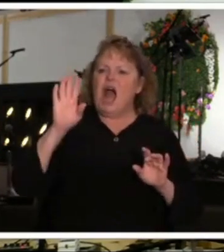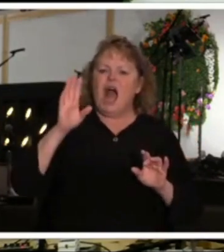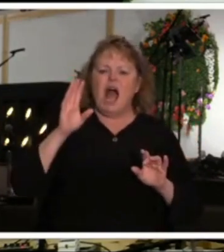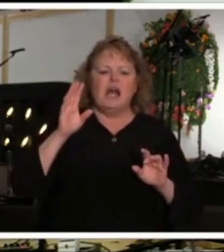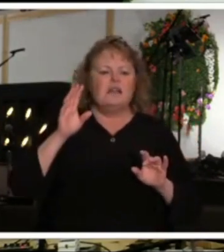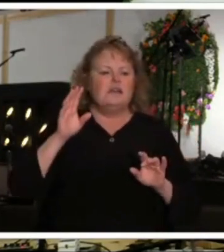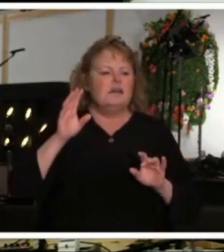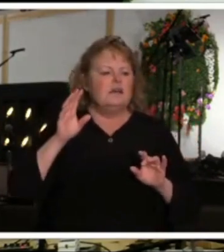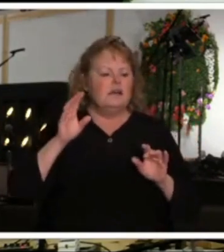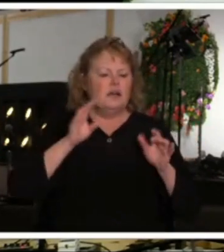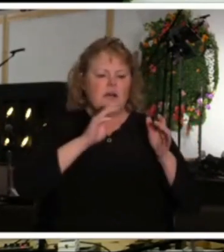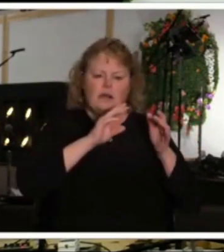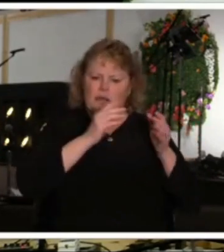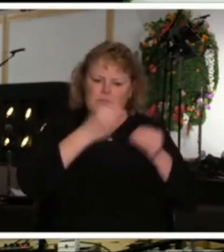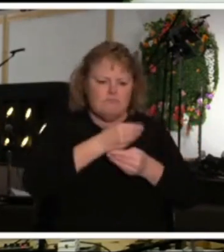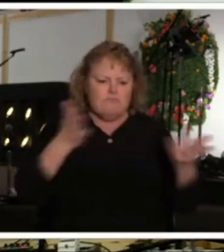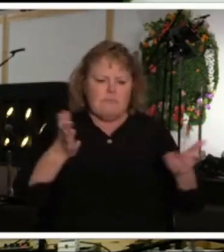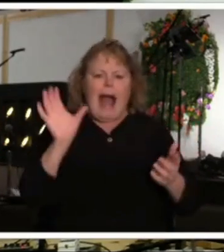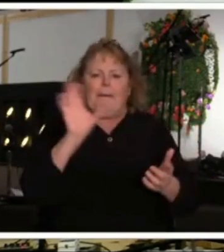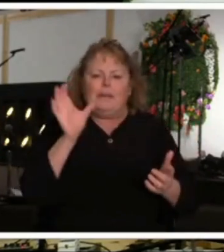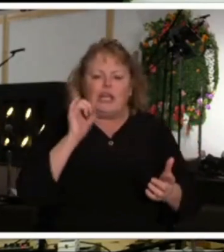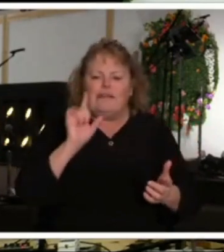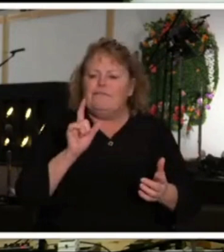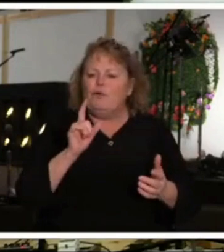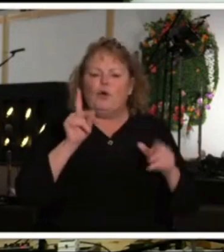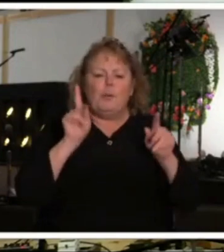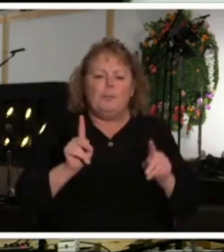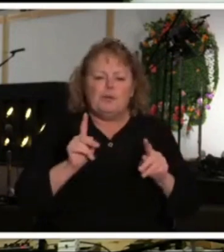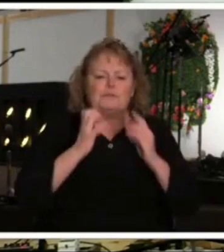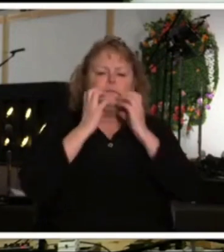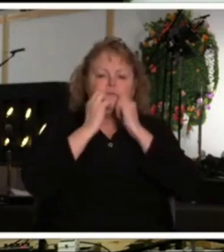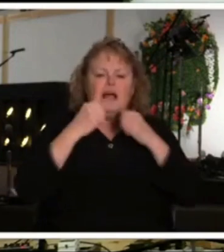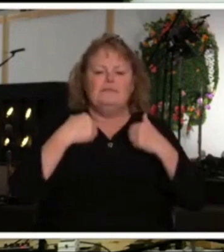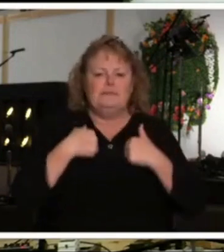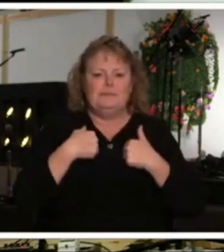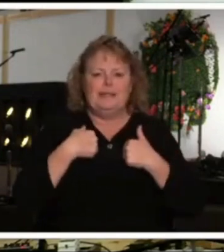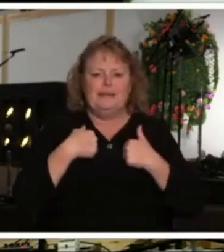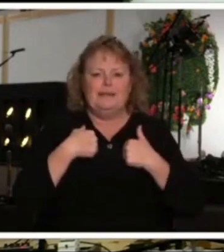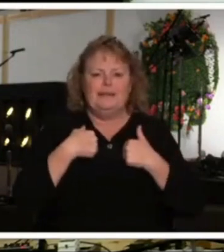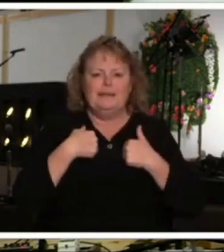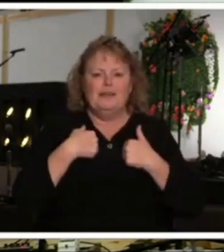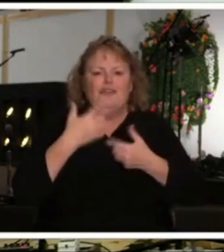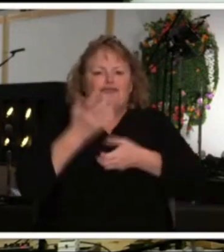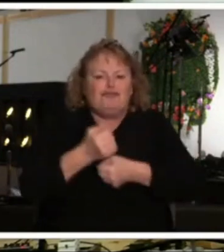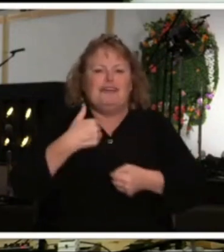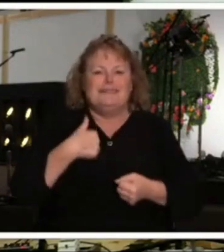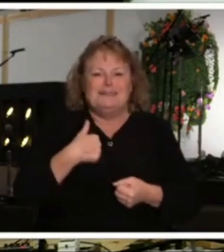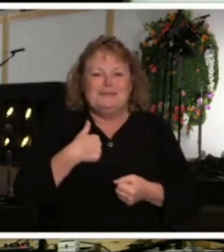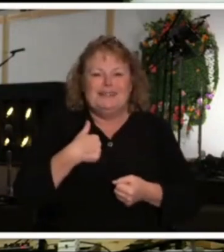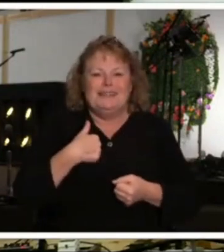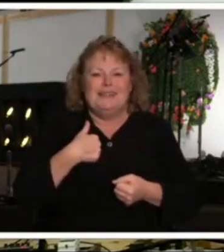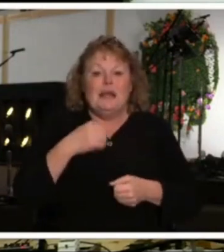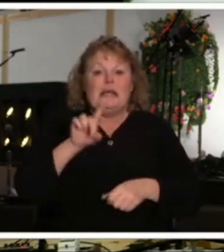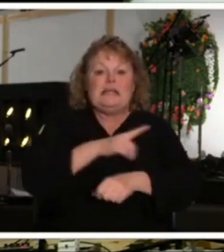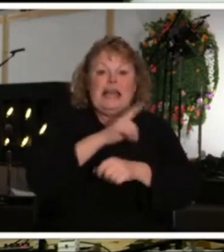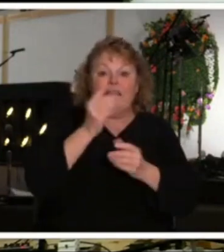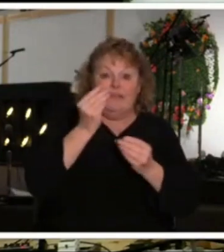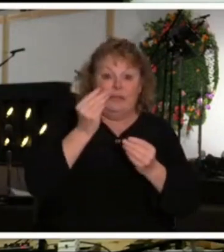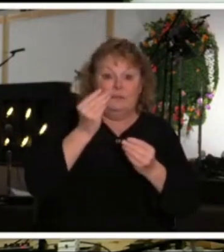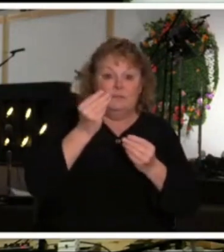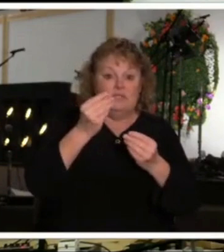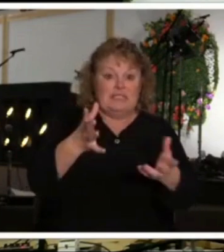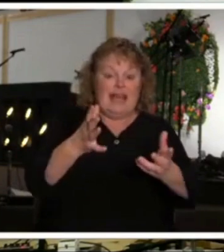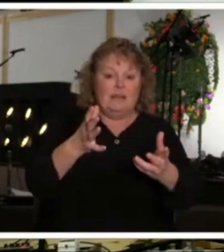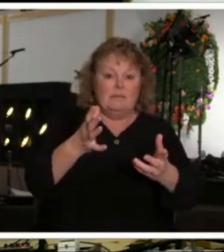a man. I'm looking at these inward things. Basically, is it a man who loves me? Is it a man who trusts me? David says, I